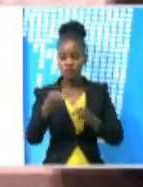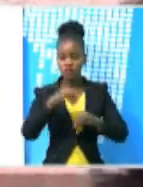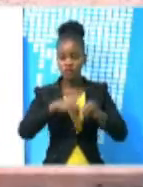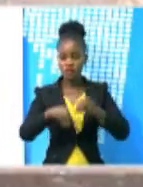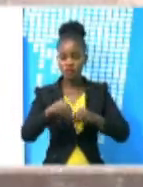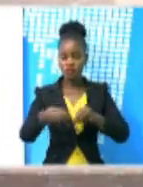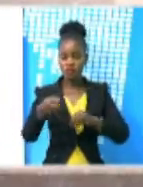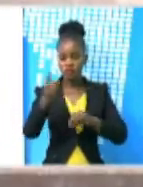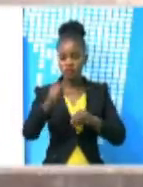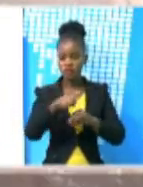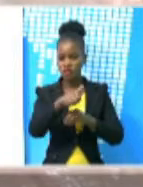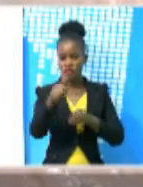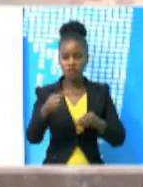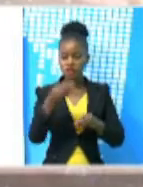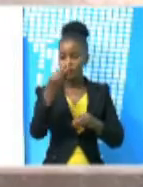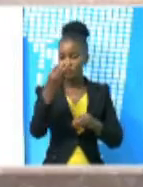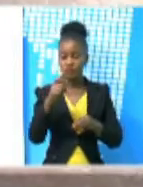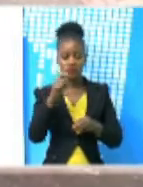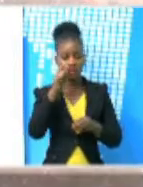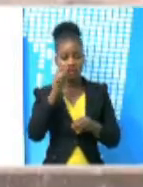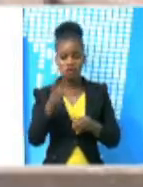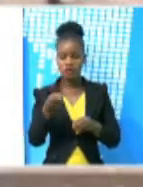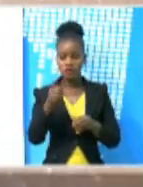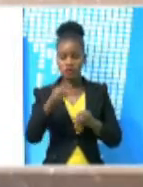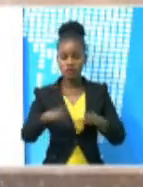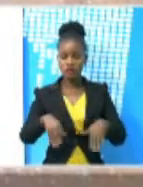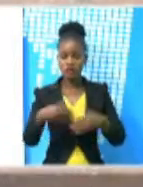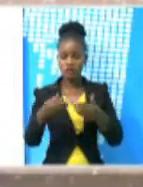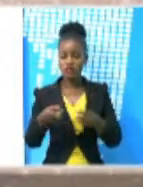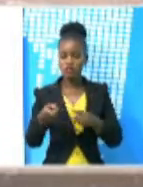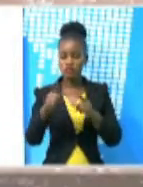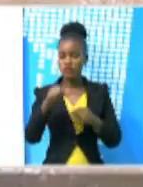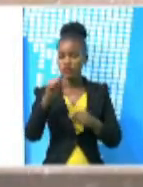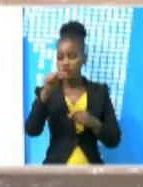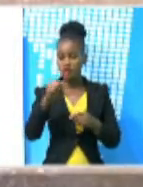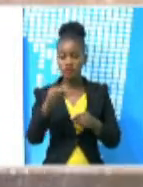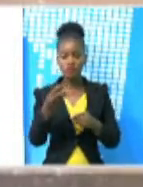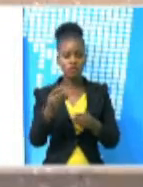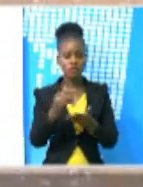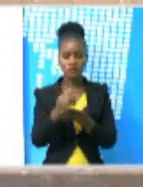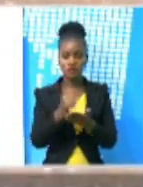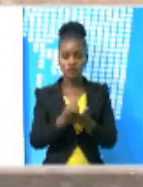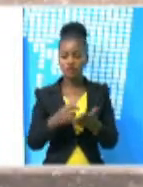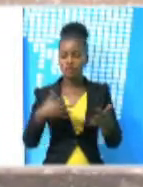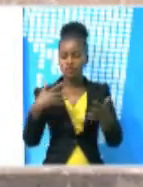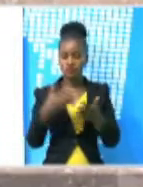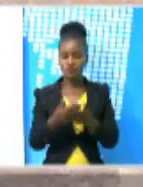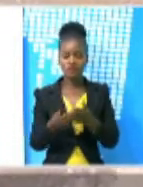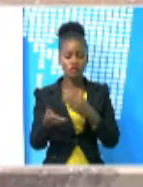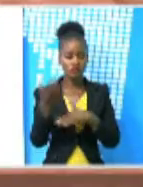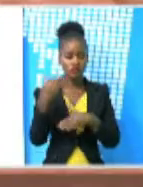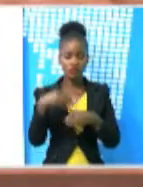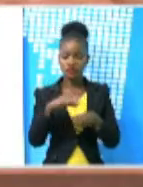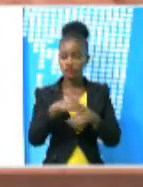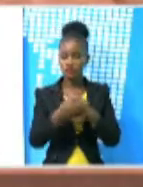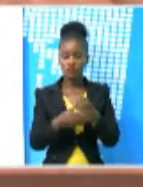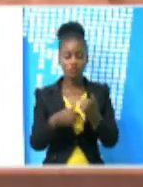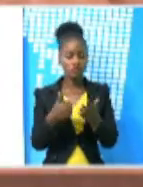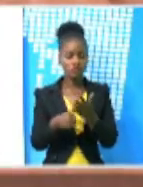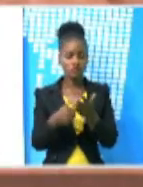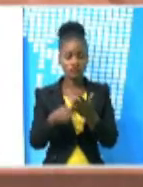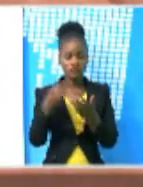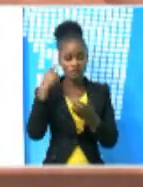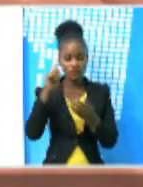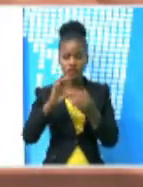collects revenue amounting to 3 trillion shillings. However, very little of that money is actually disbursed, making it challenging for